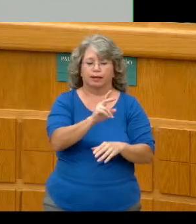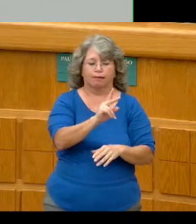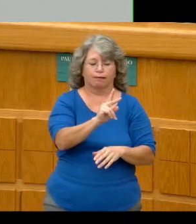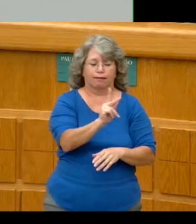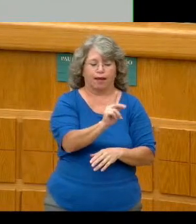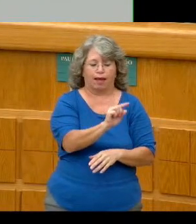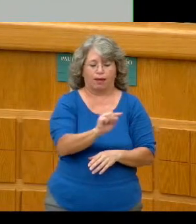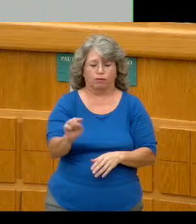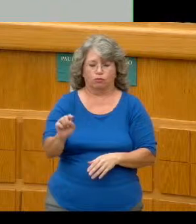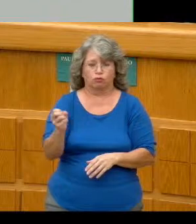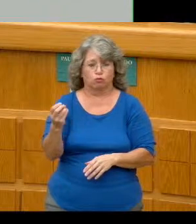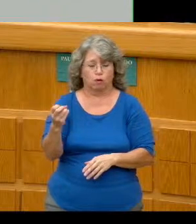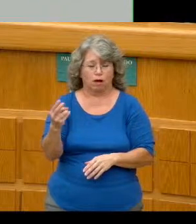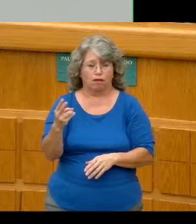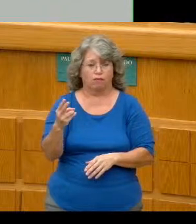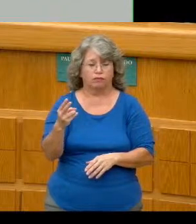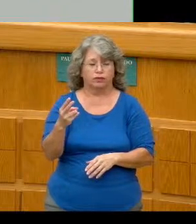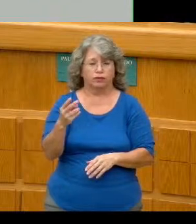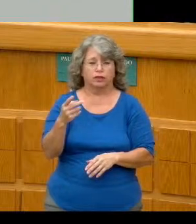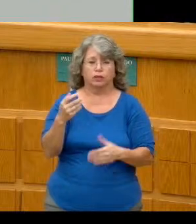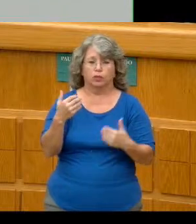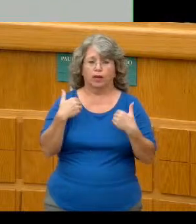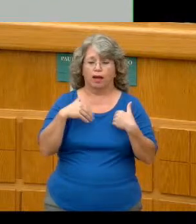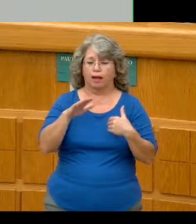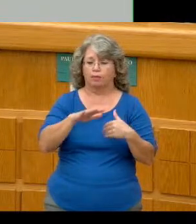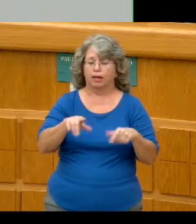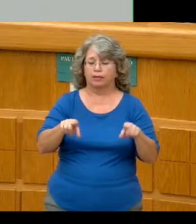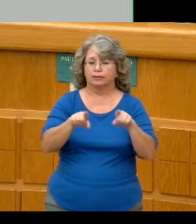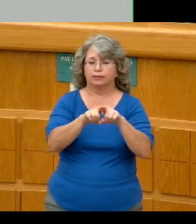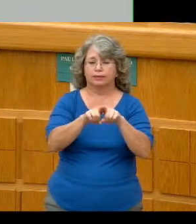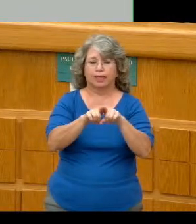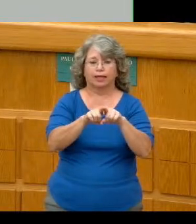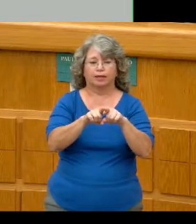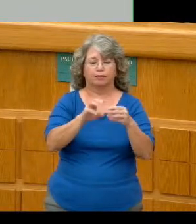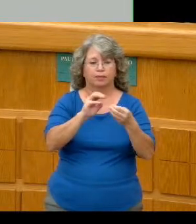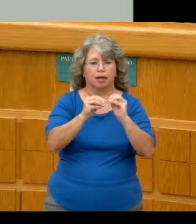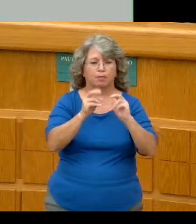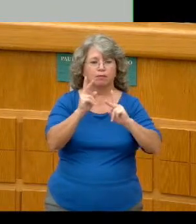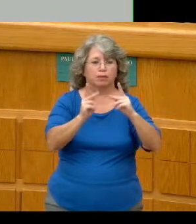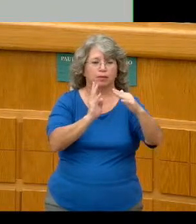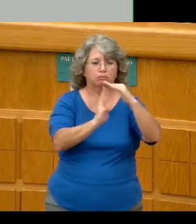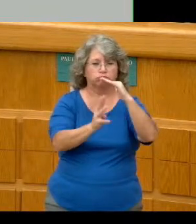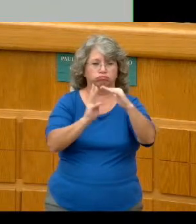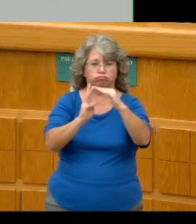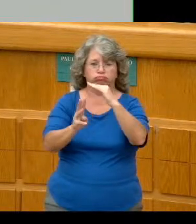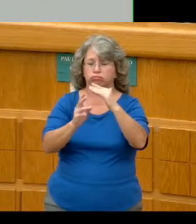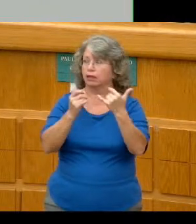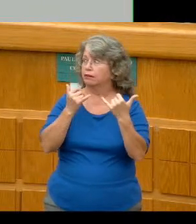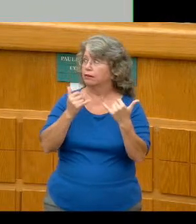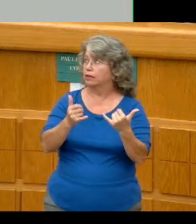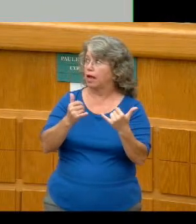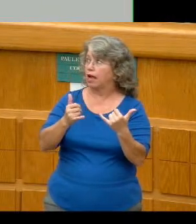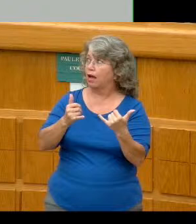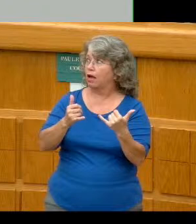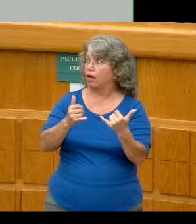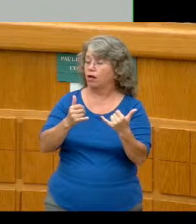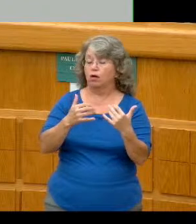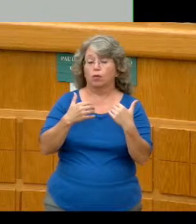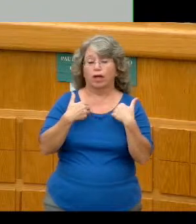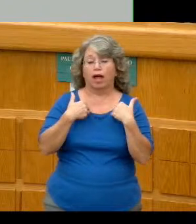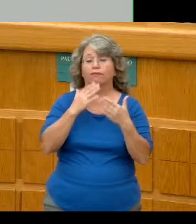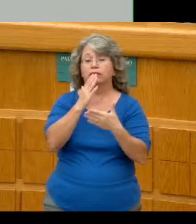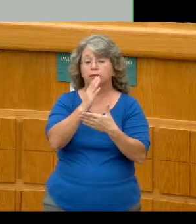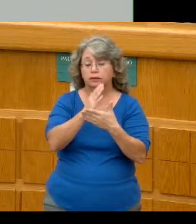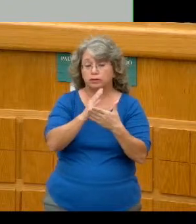remote schooling, we had about the same level of foot traffic in the schools, and now that we transitioned to the limited